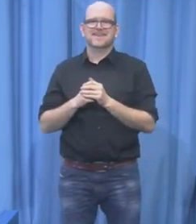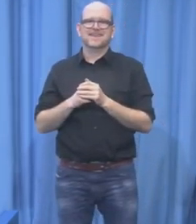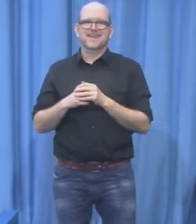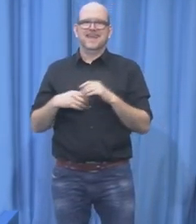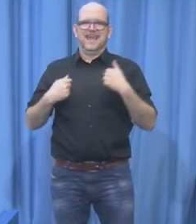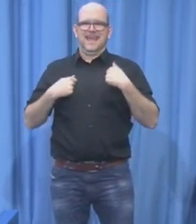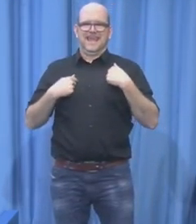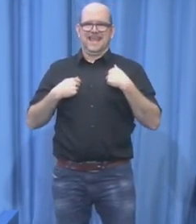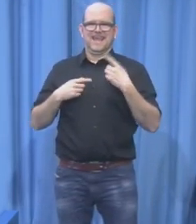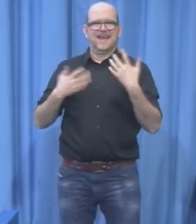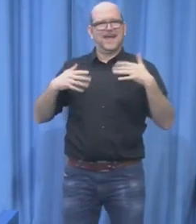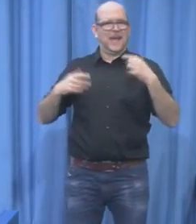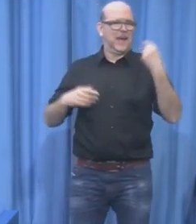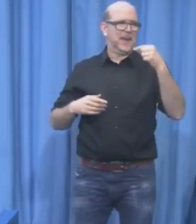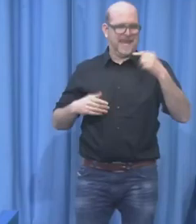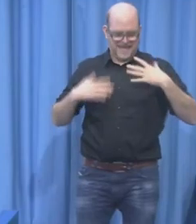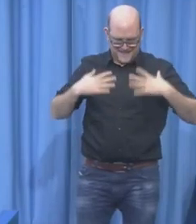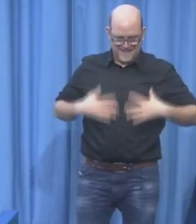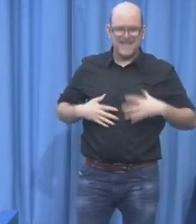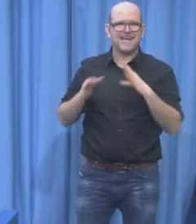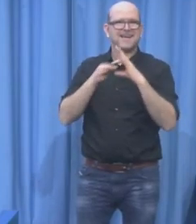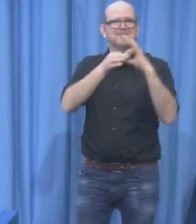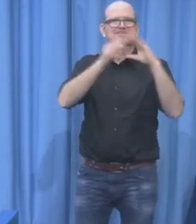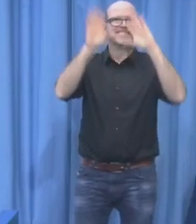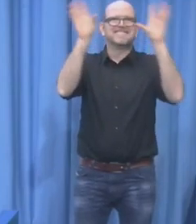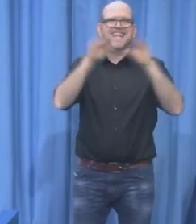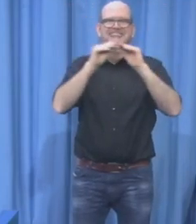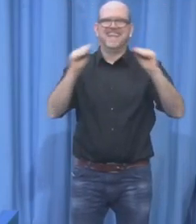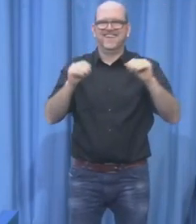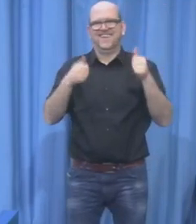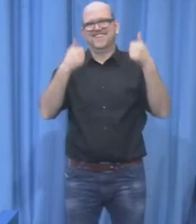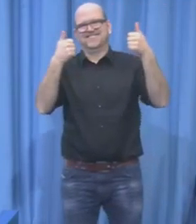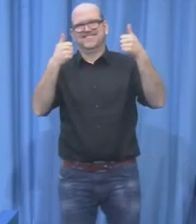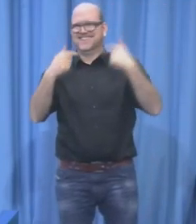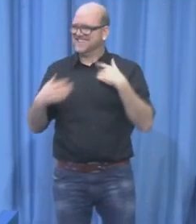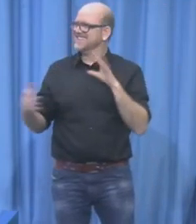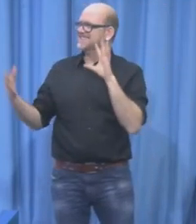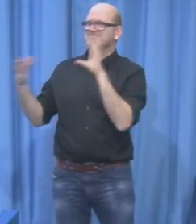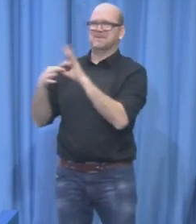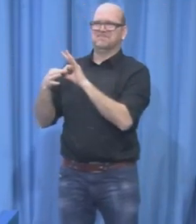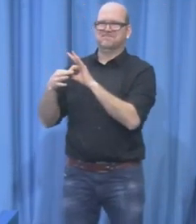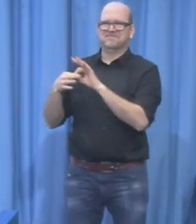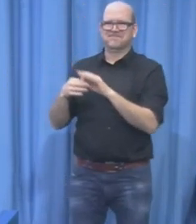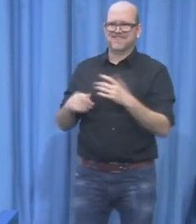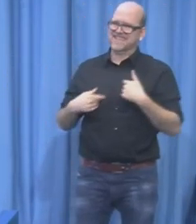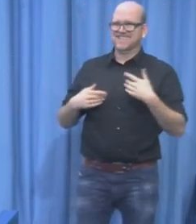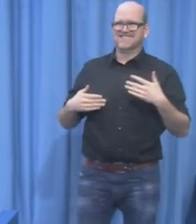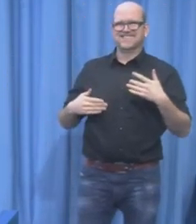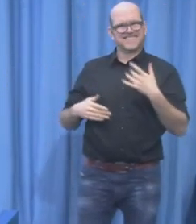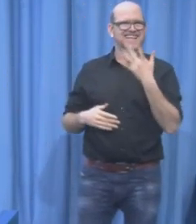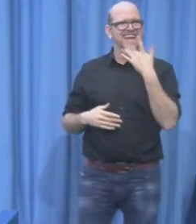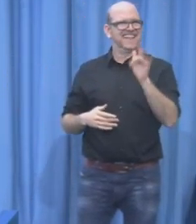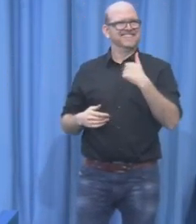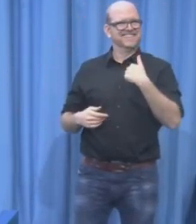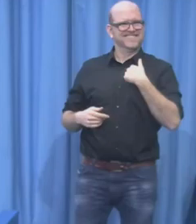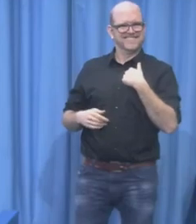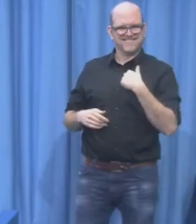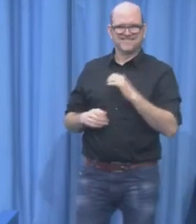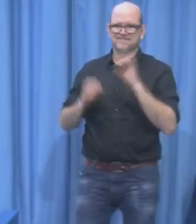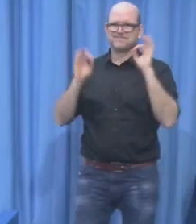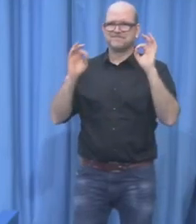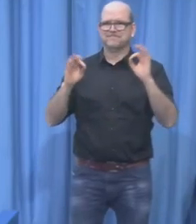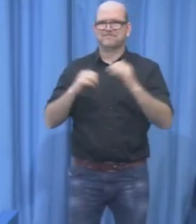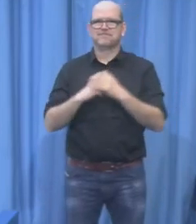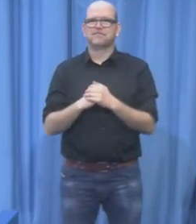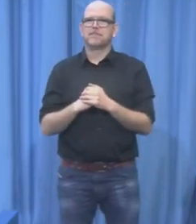now I feel like I belong and I'm good to go. So I want to talk to you guys today about a program that we run in Canada in our little